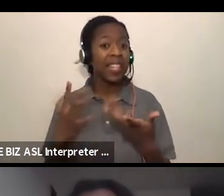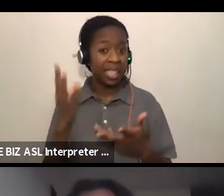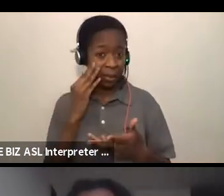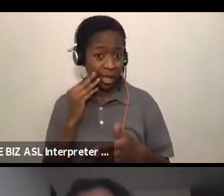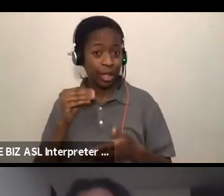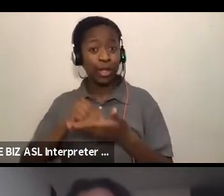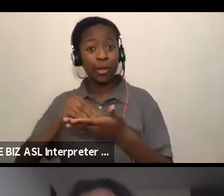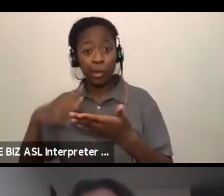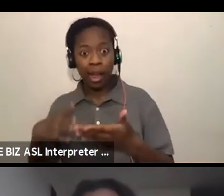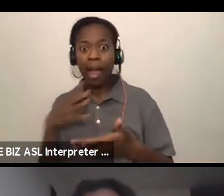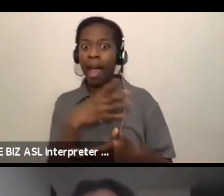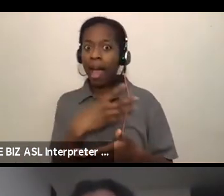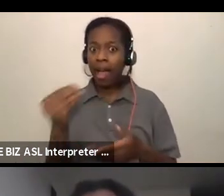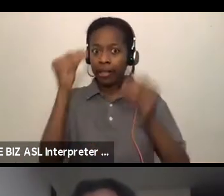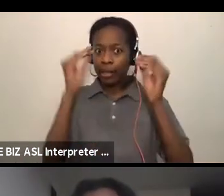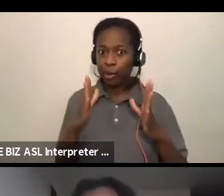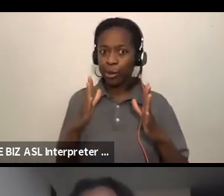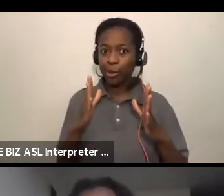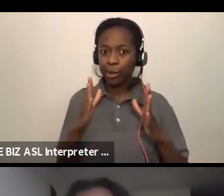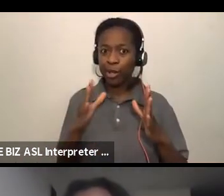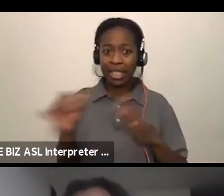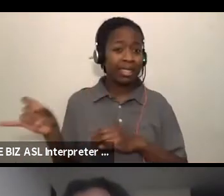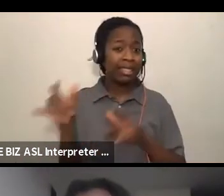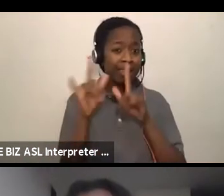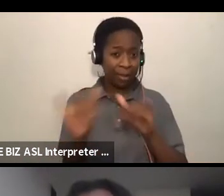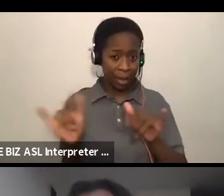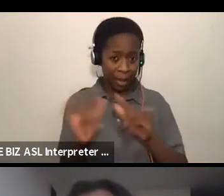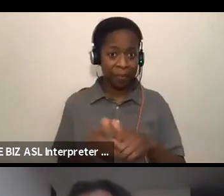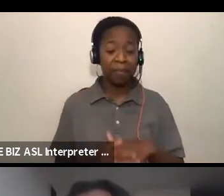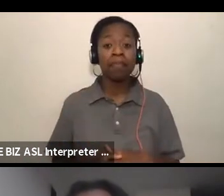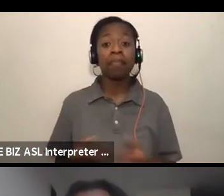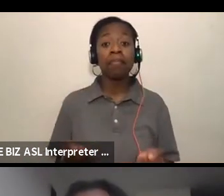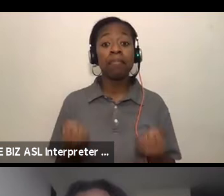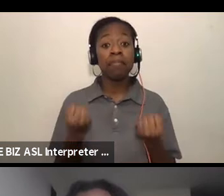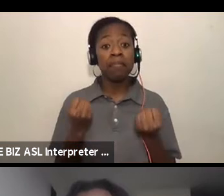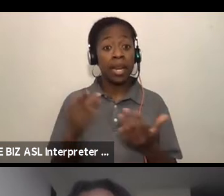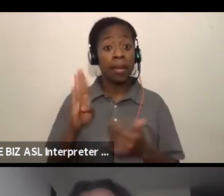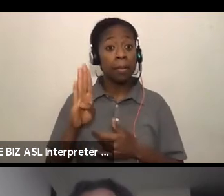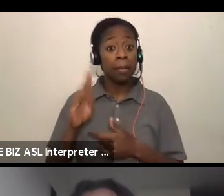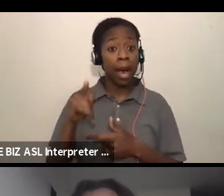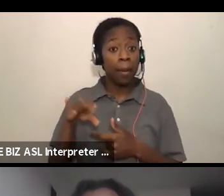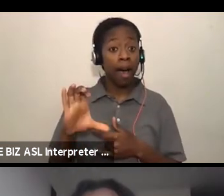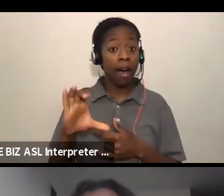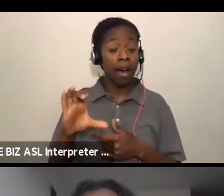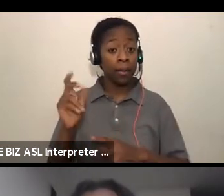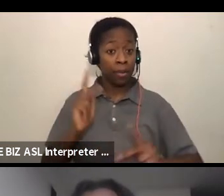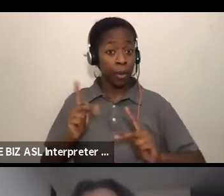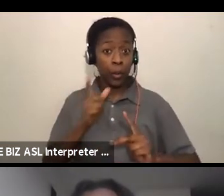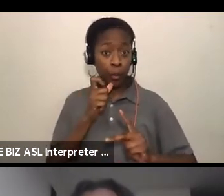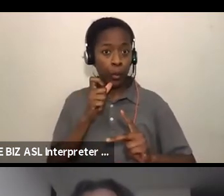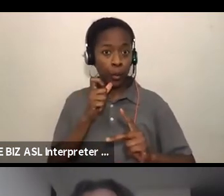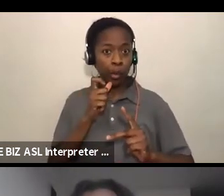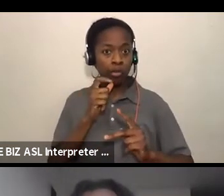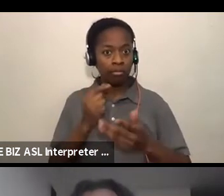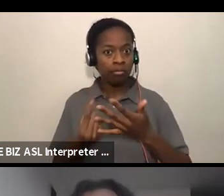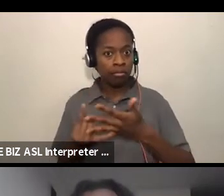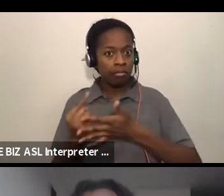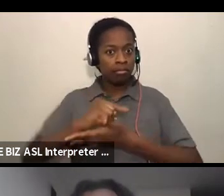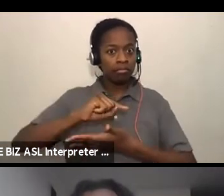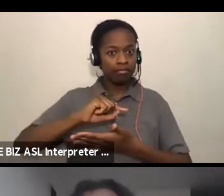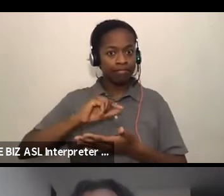teacher at the same time. And a lot of like BIPOC people who are going through like undergrad and college or like theater summer camps,